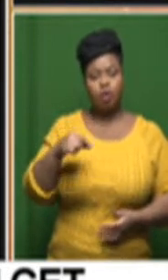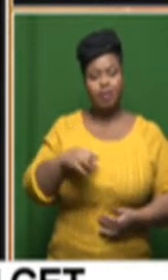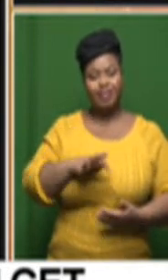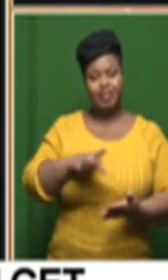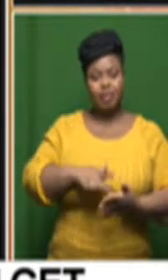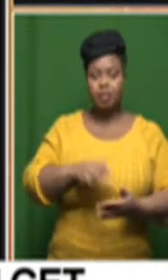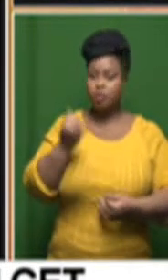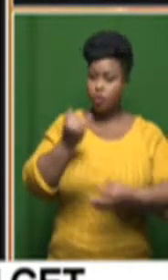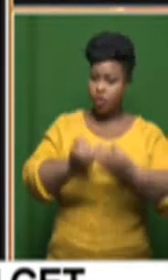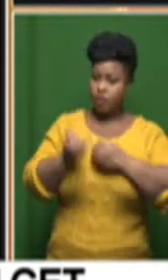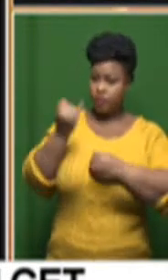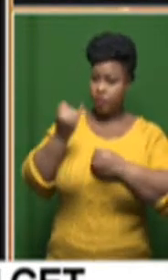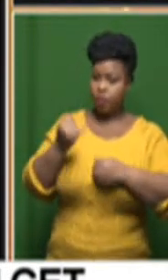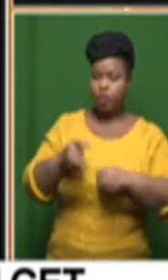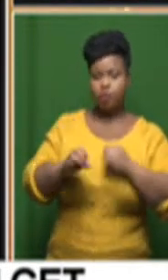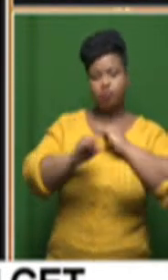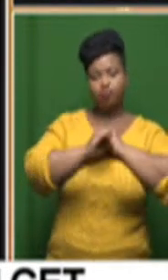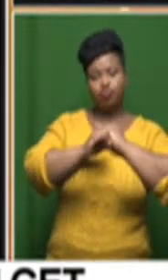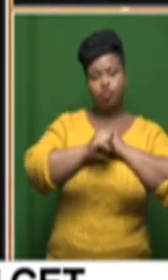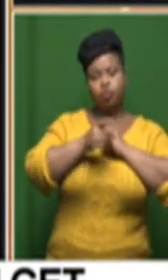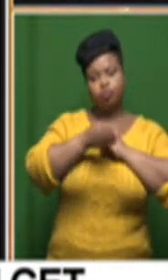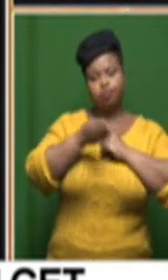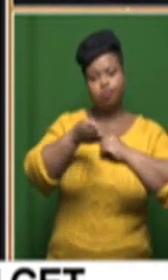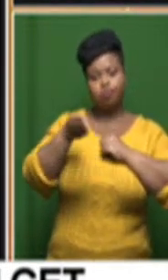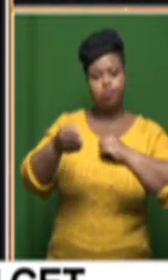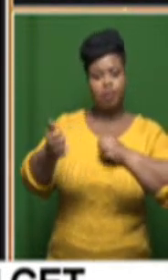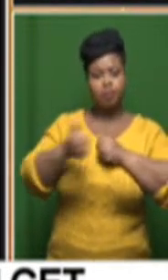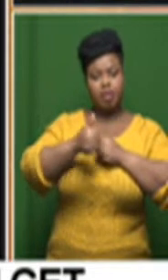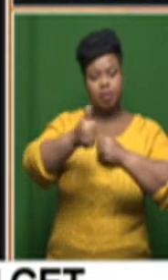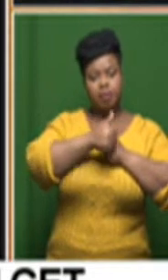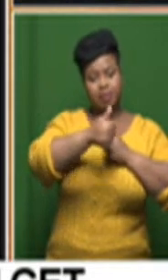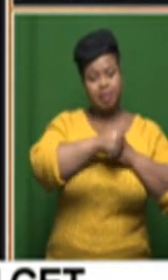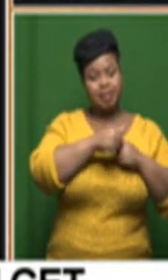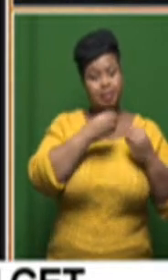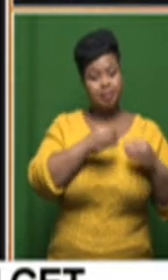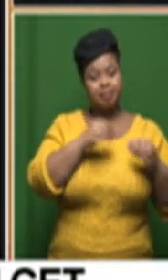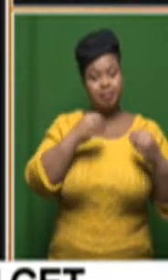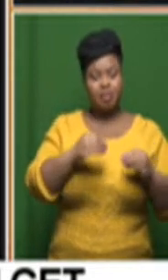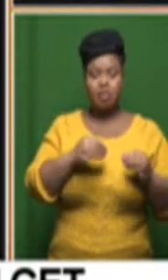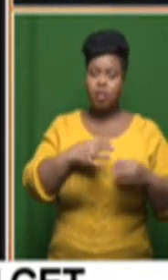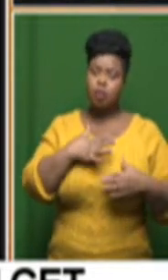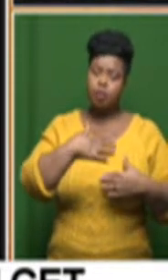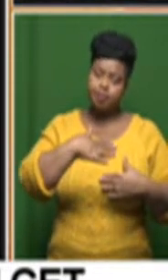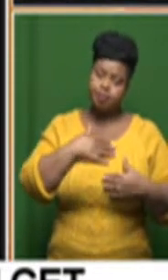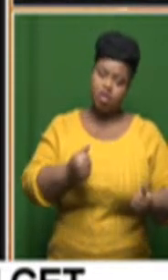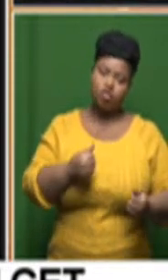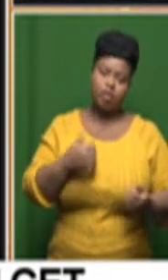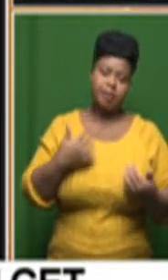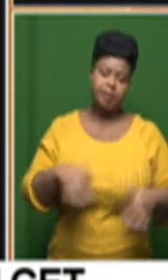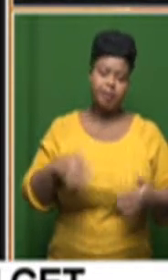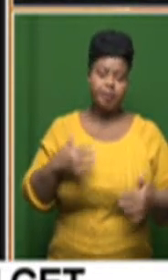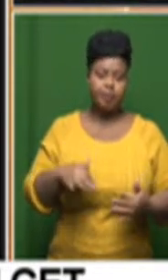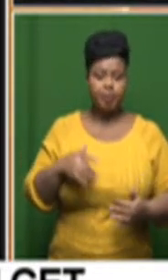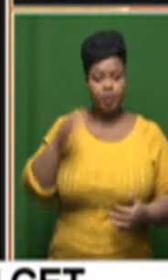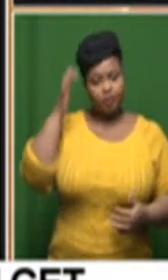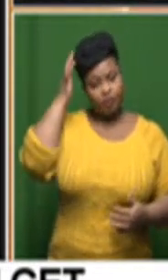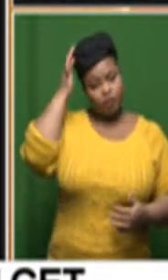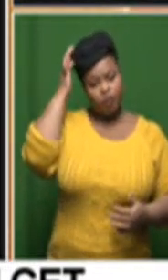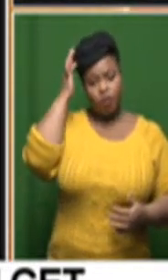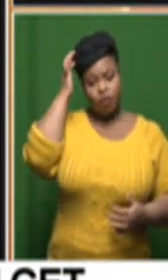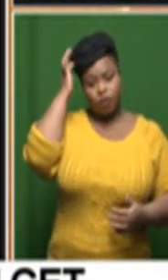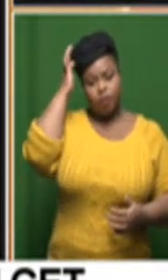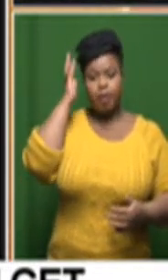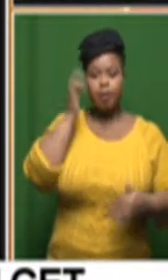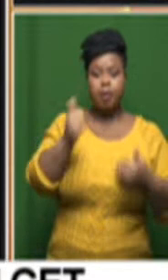individual visits to institutions, partners, retail. The businesses is very appreciative of our